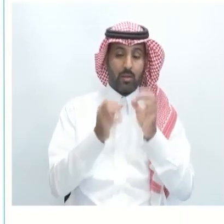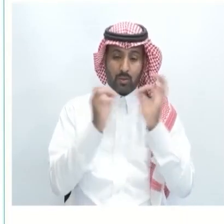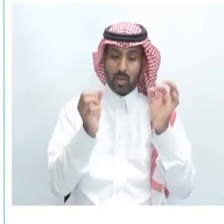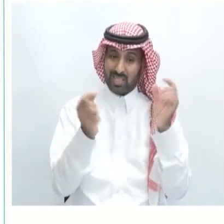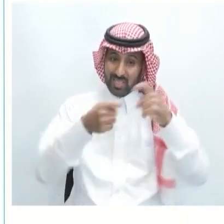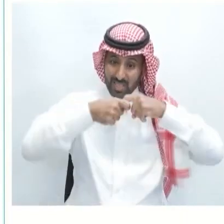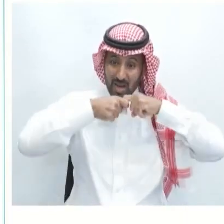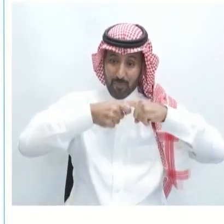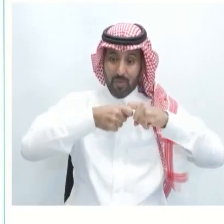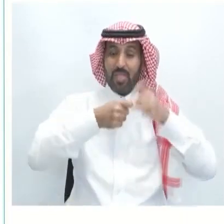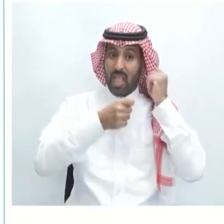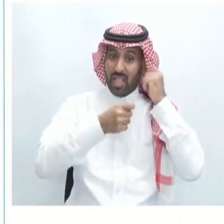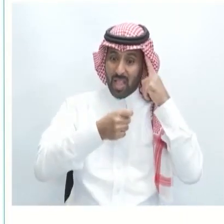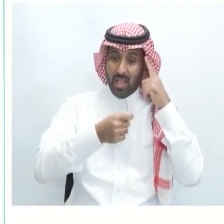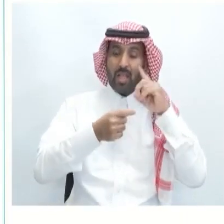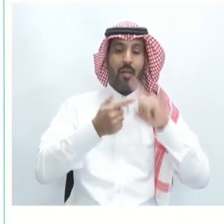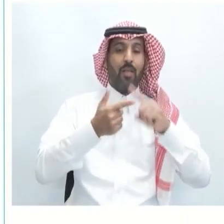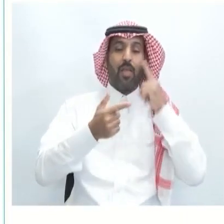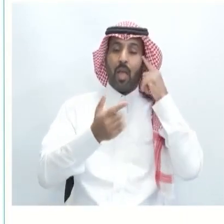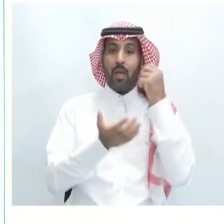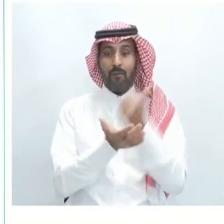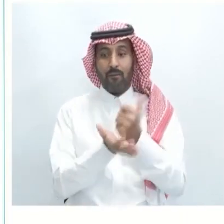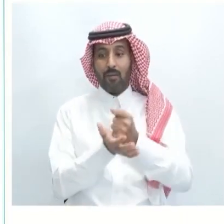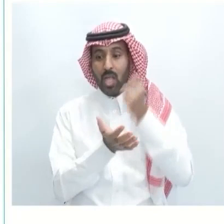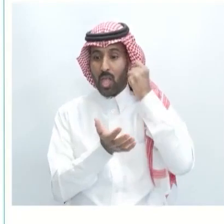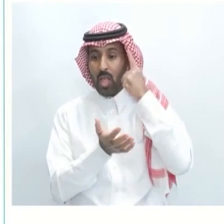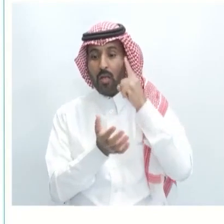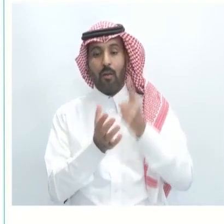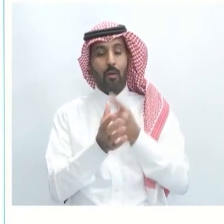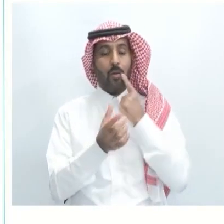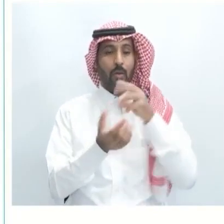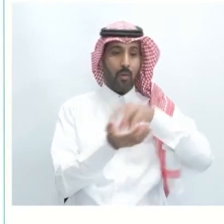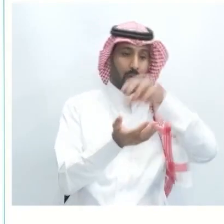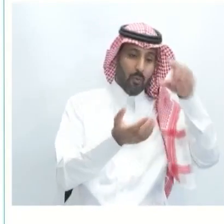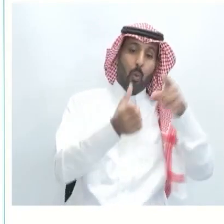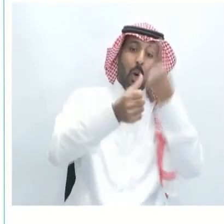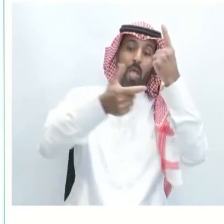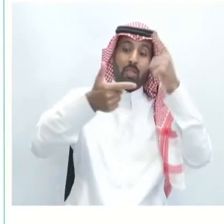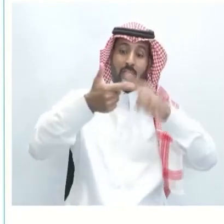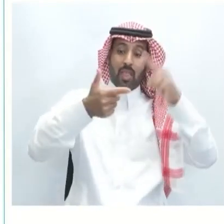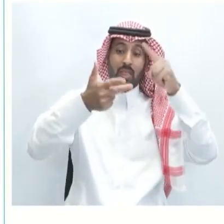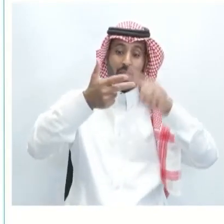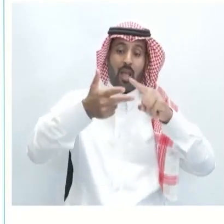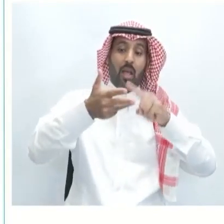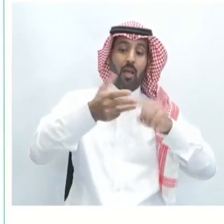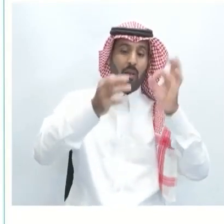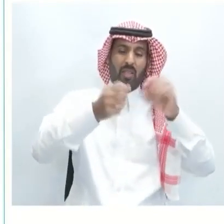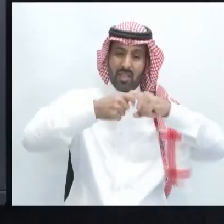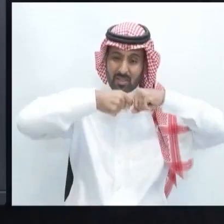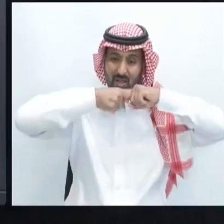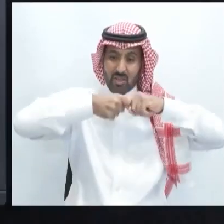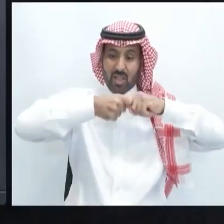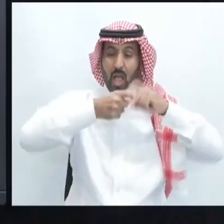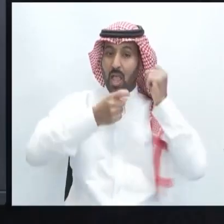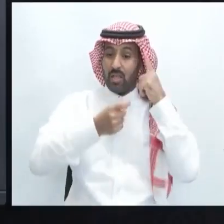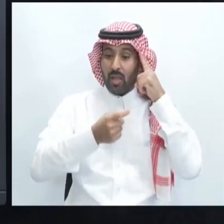ideas. So this is the main idea here from the word itself, transition words. They help tie ideas. They